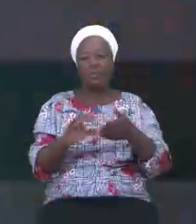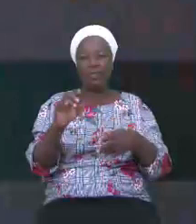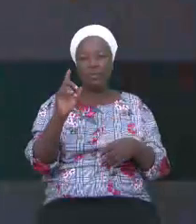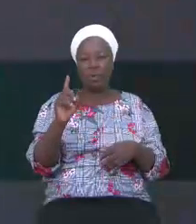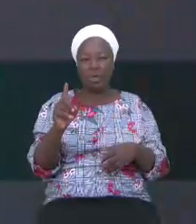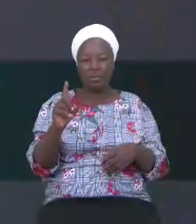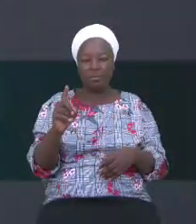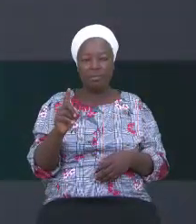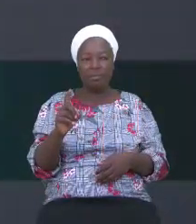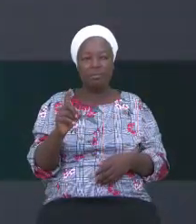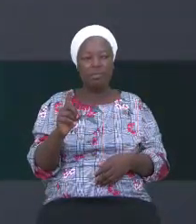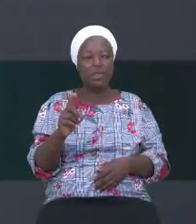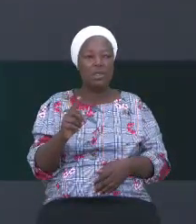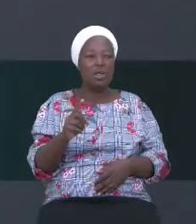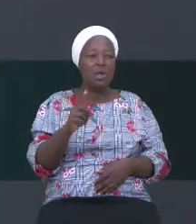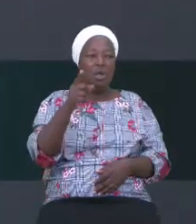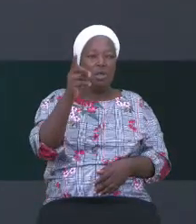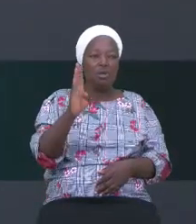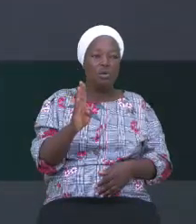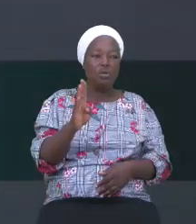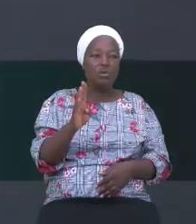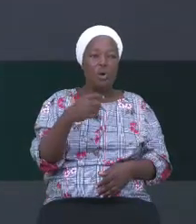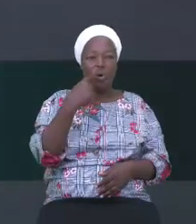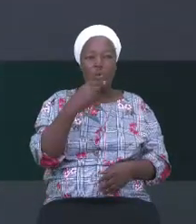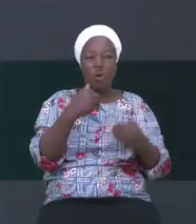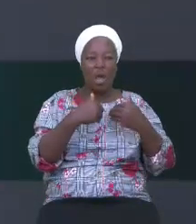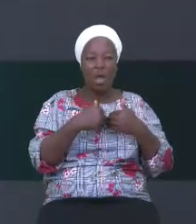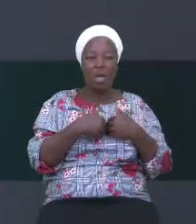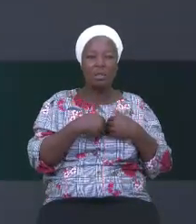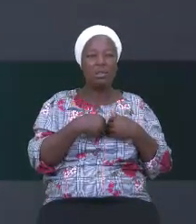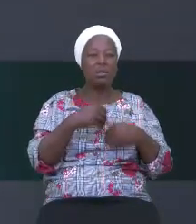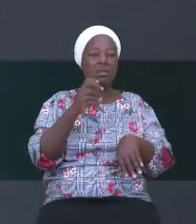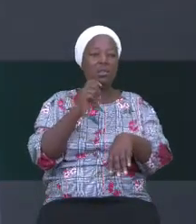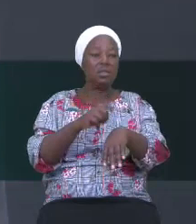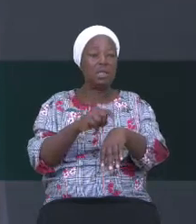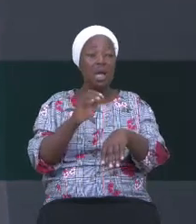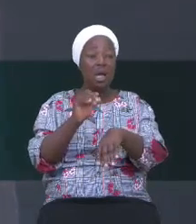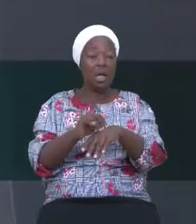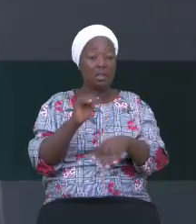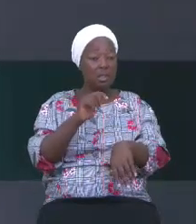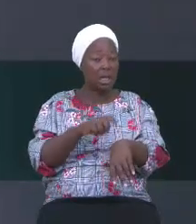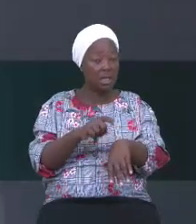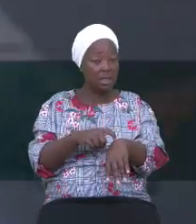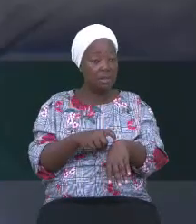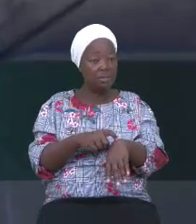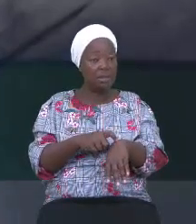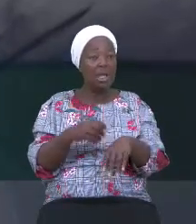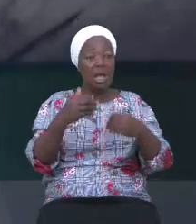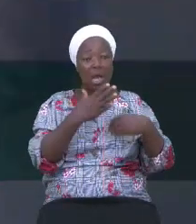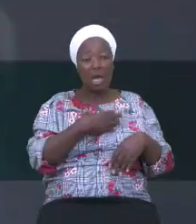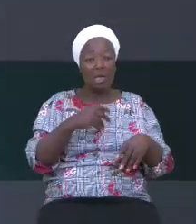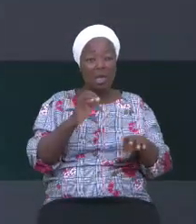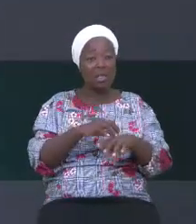verse 1. It says, God, who at sundry times and in diverse manners